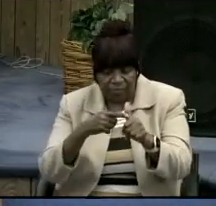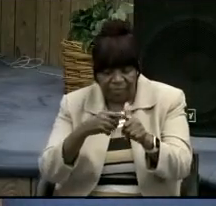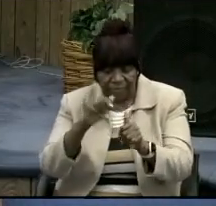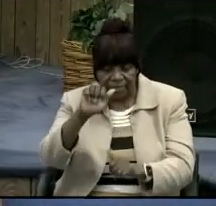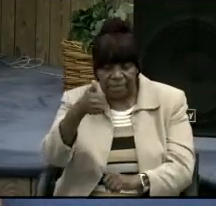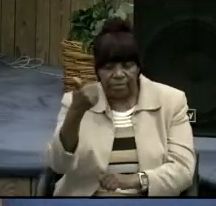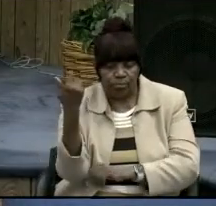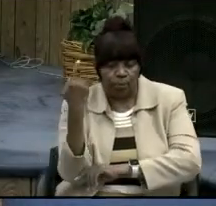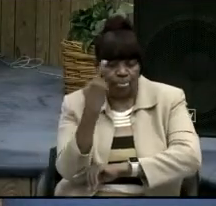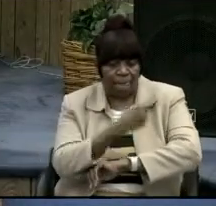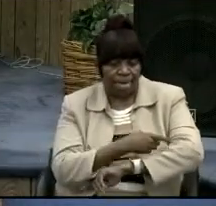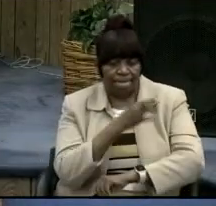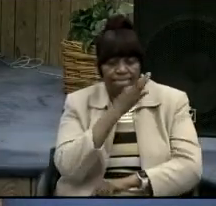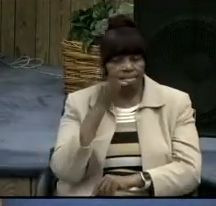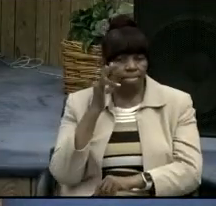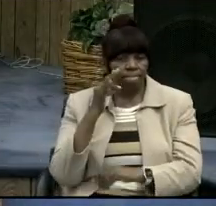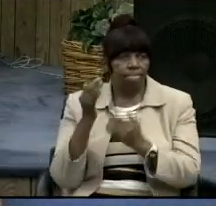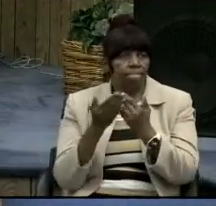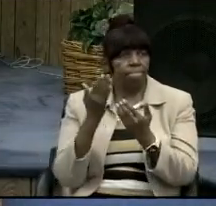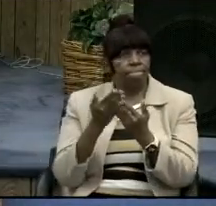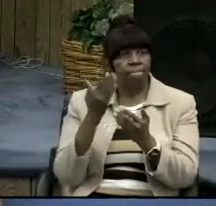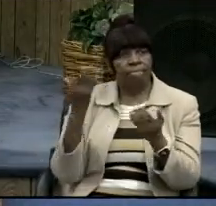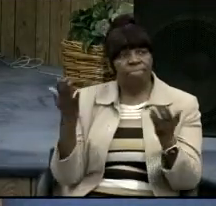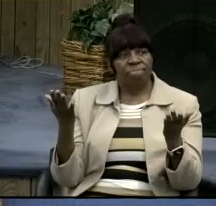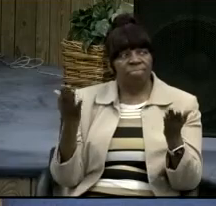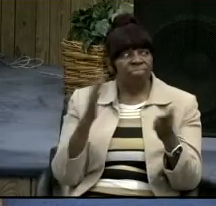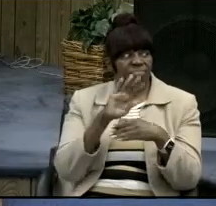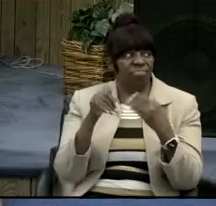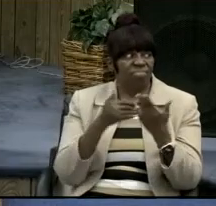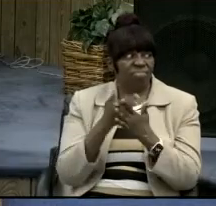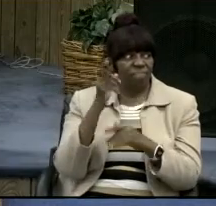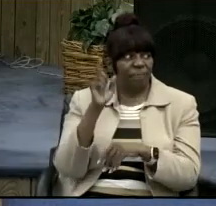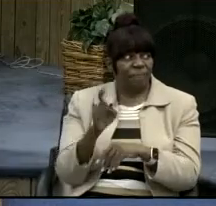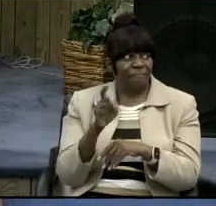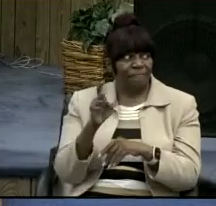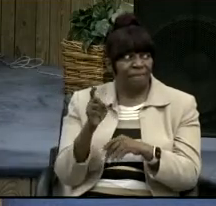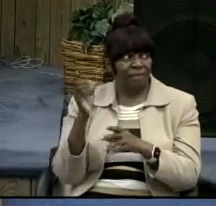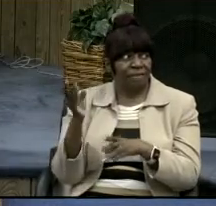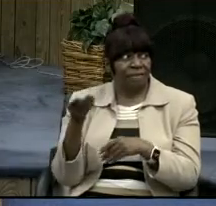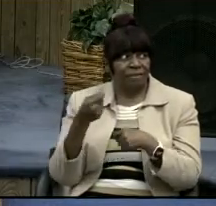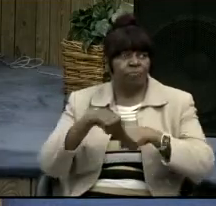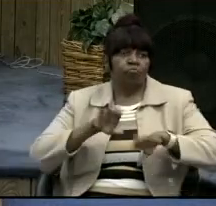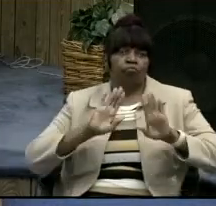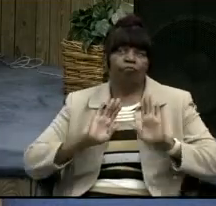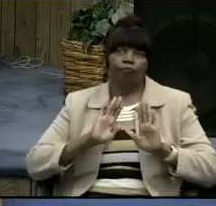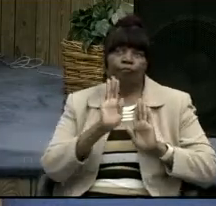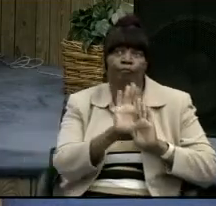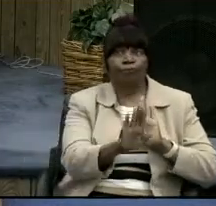first 10 days of the fast are easy. All you got to do is give up your favorite treat. That's all you got to